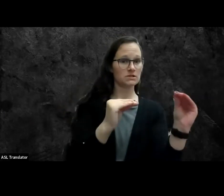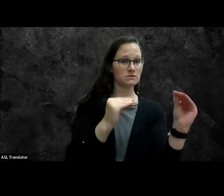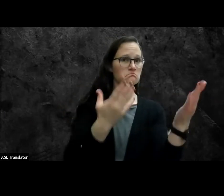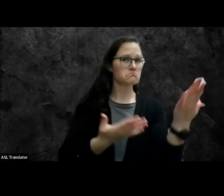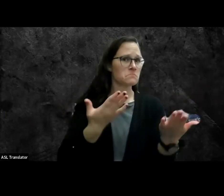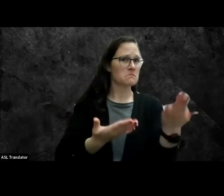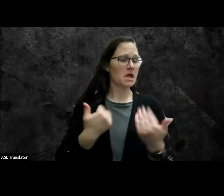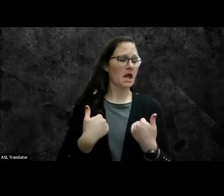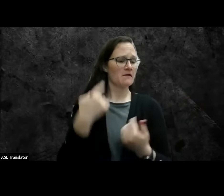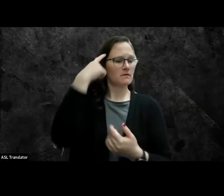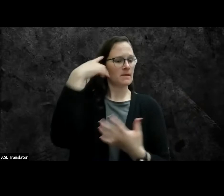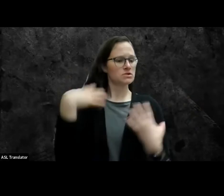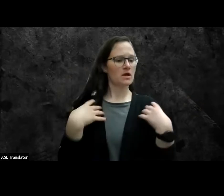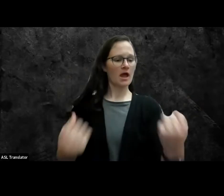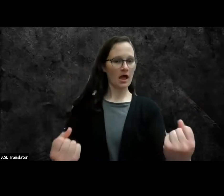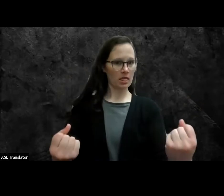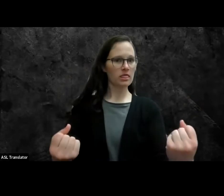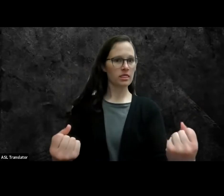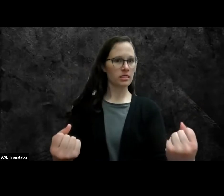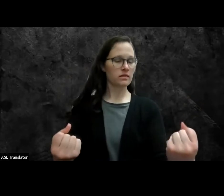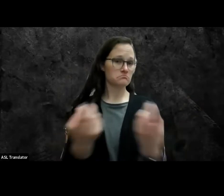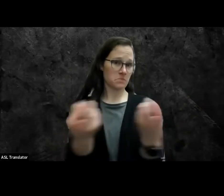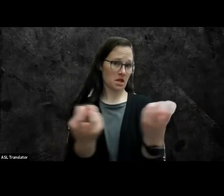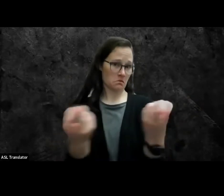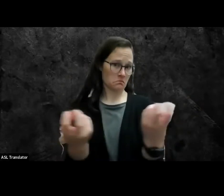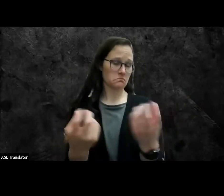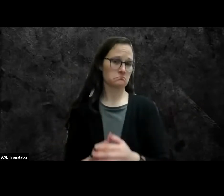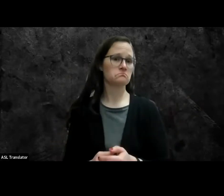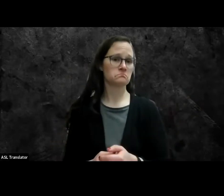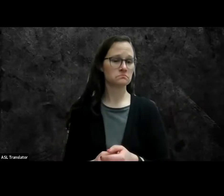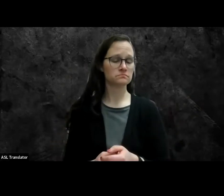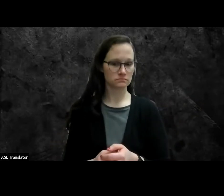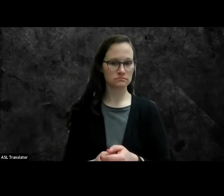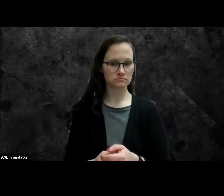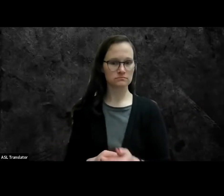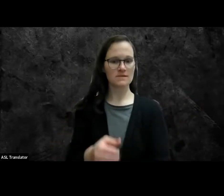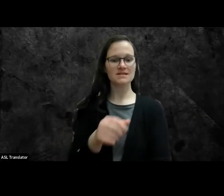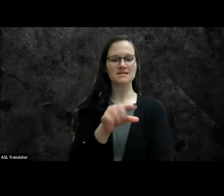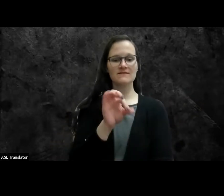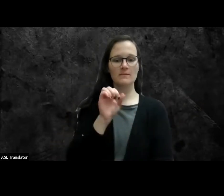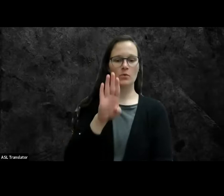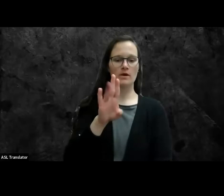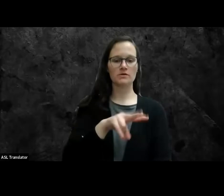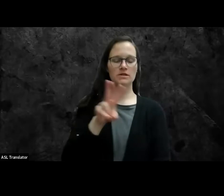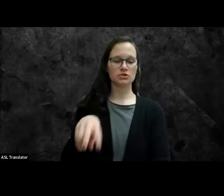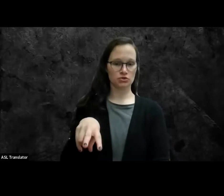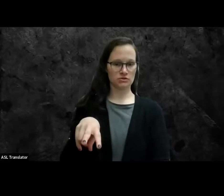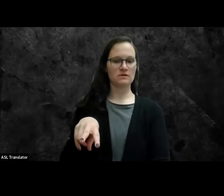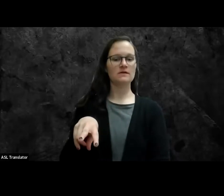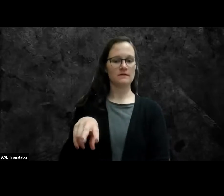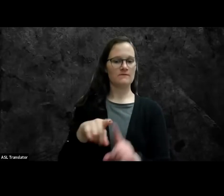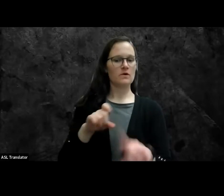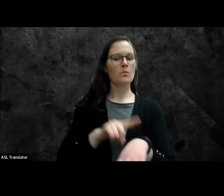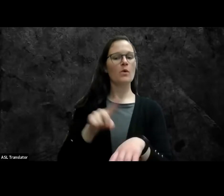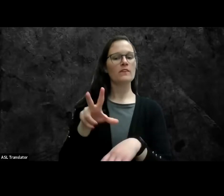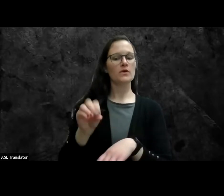discussion Tuesday, February 22nd from 1:30 to 2:45 via Zoom. And we'll provide additional information for